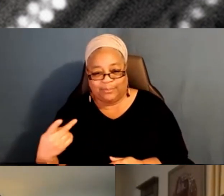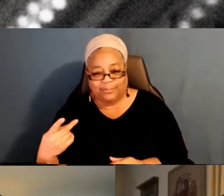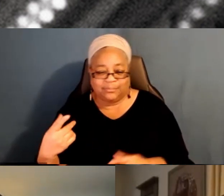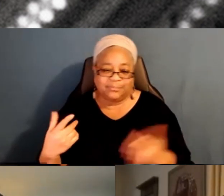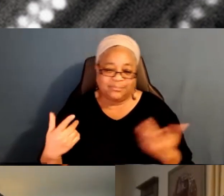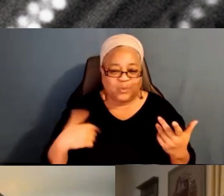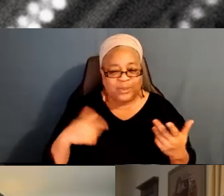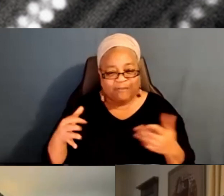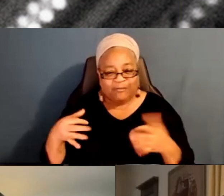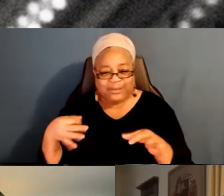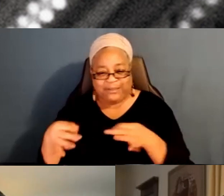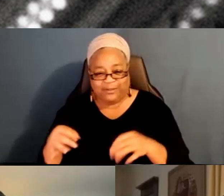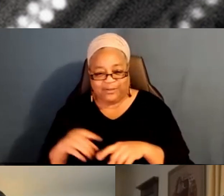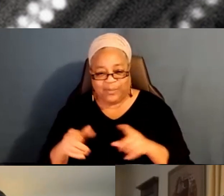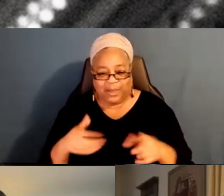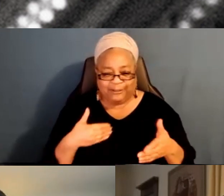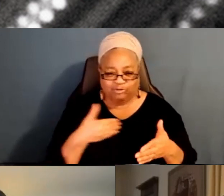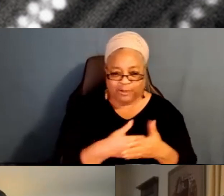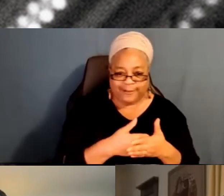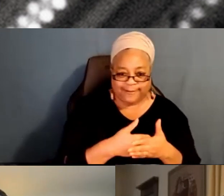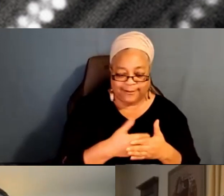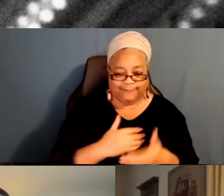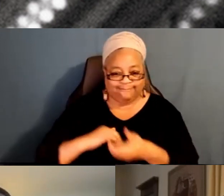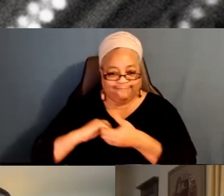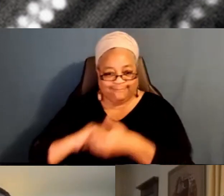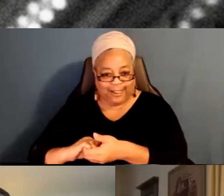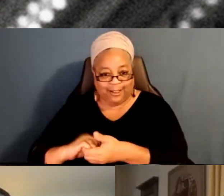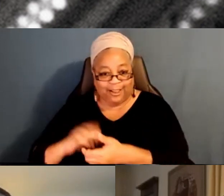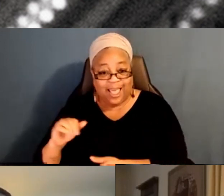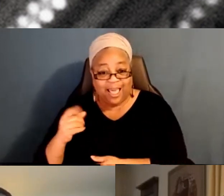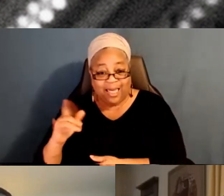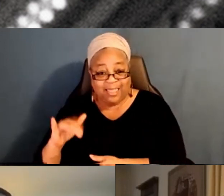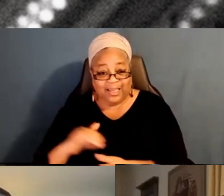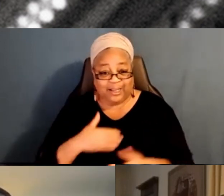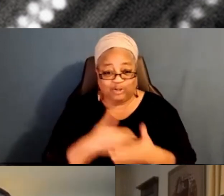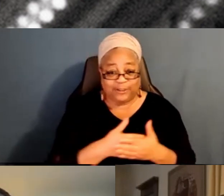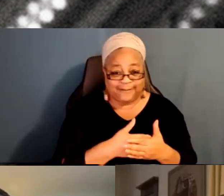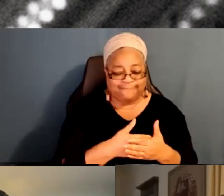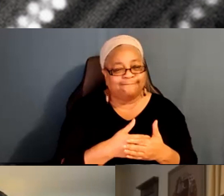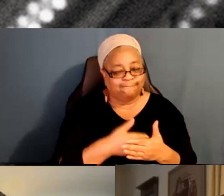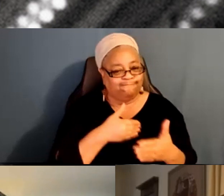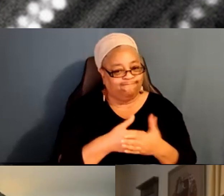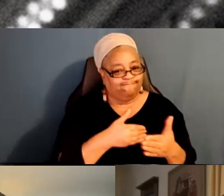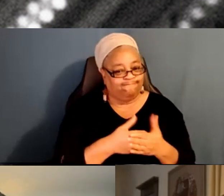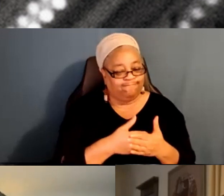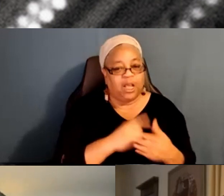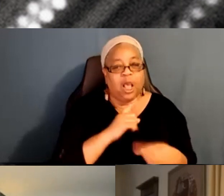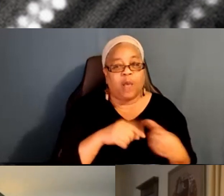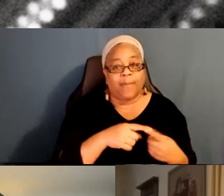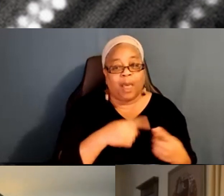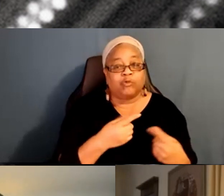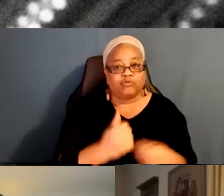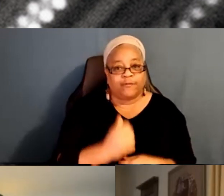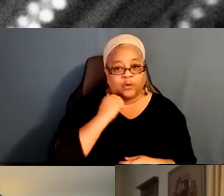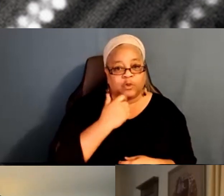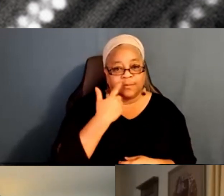in part because adjacency is all about a refusal to be complicit in silence, right?